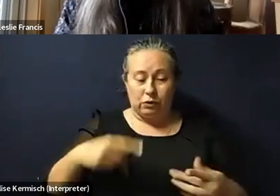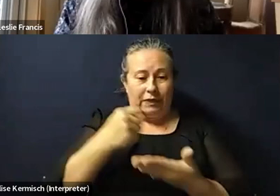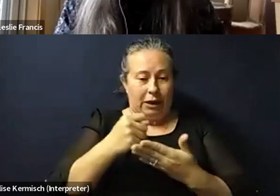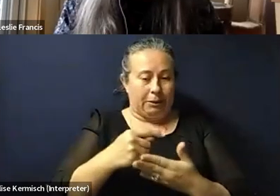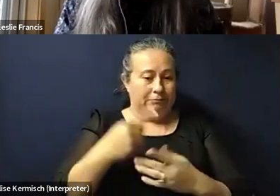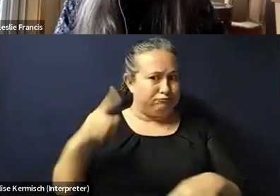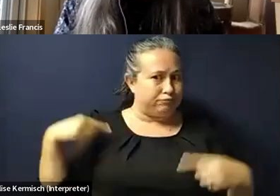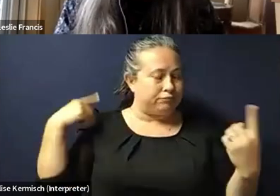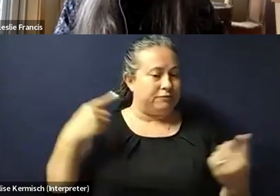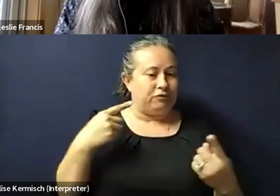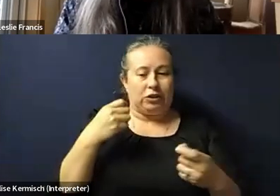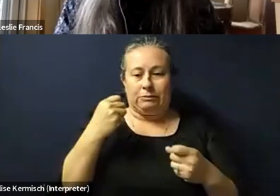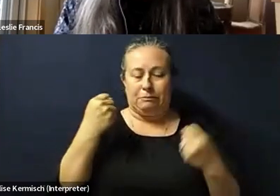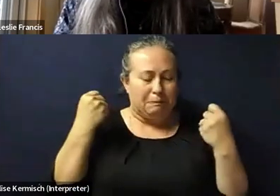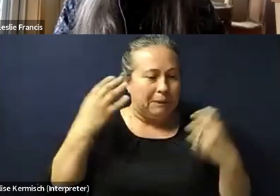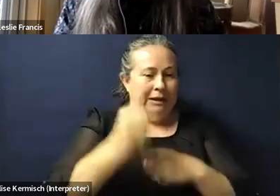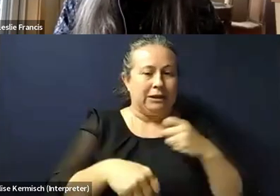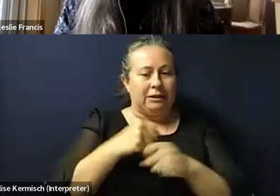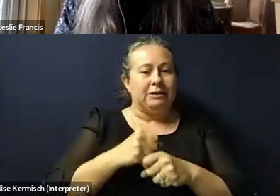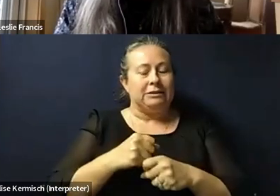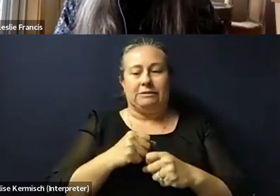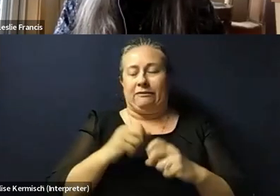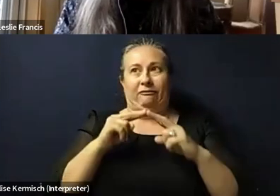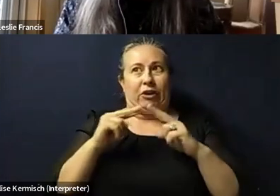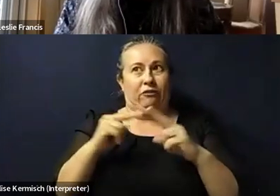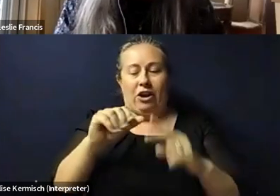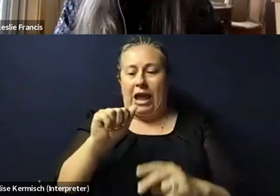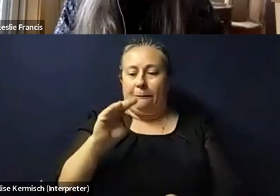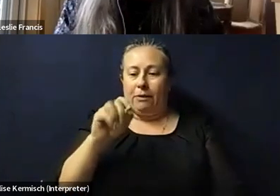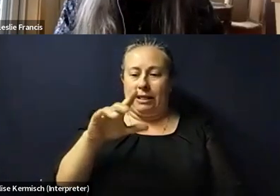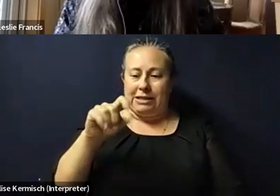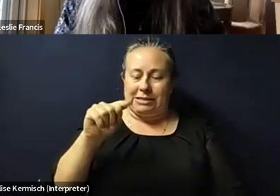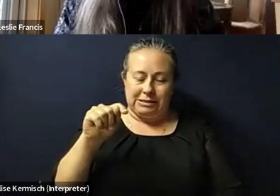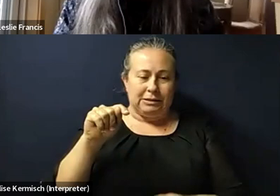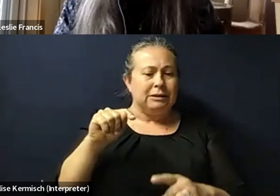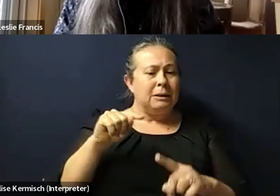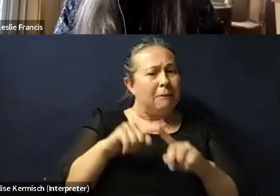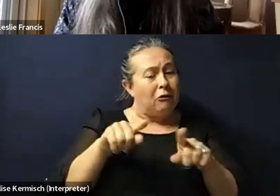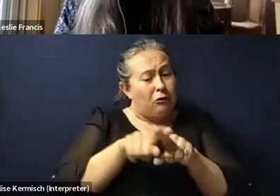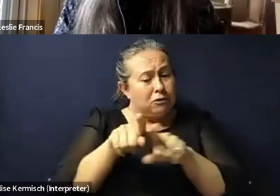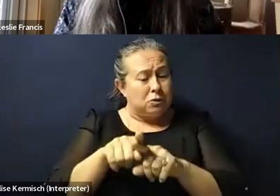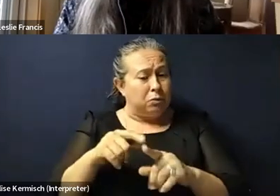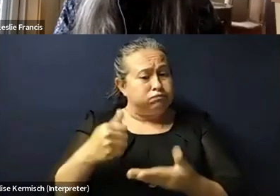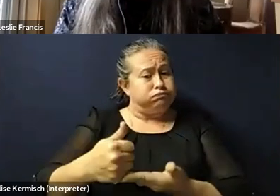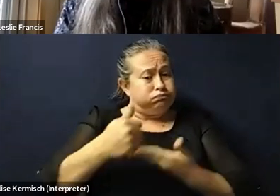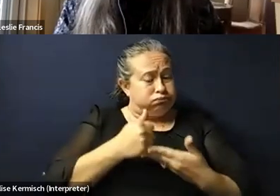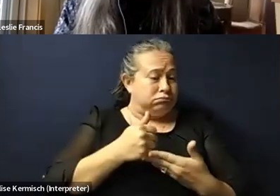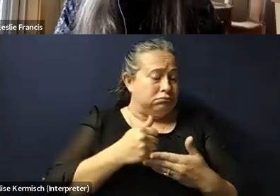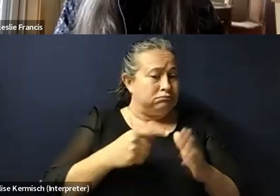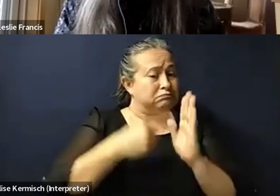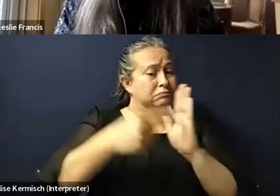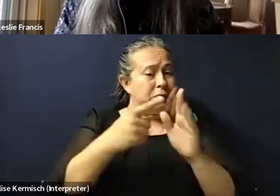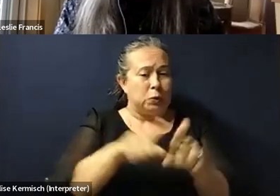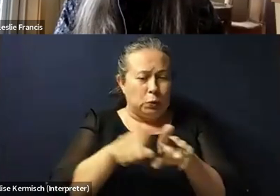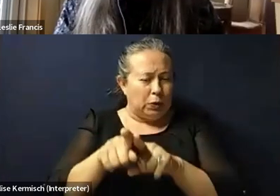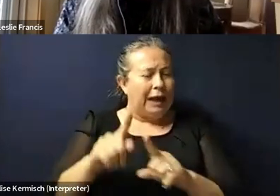it's relentlessly ableist physical therapy, can be, but is also helpful at various points. So I think it